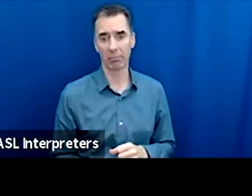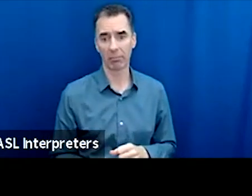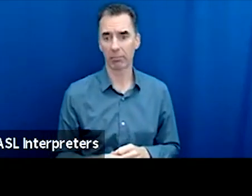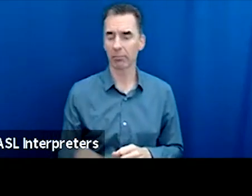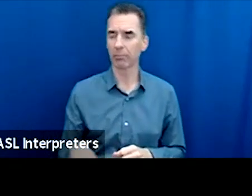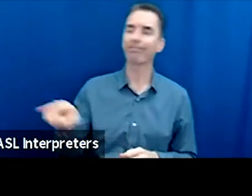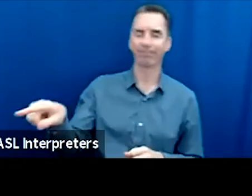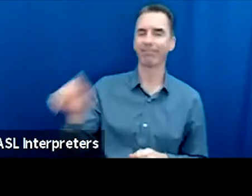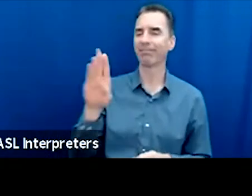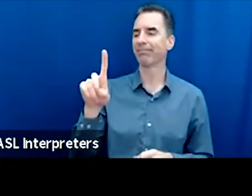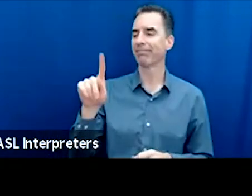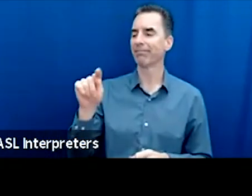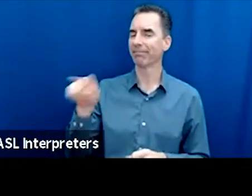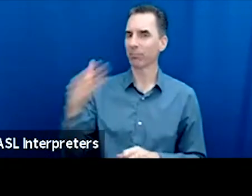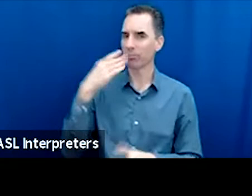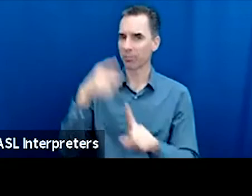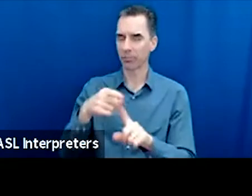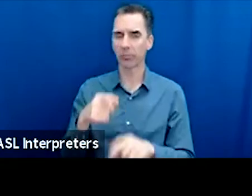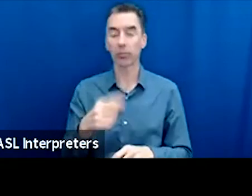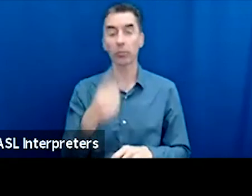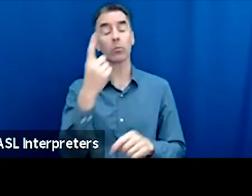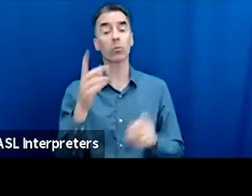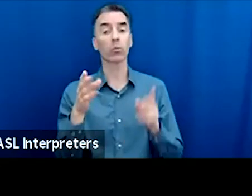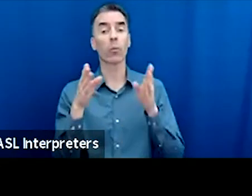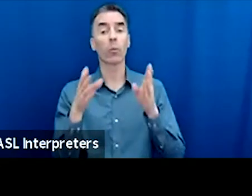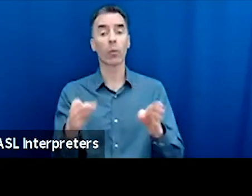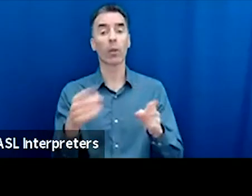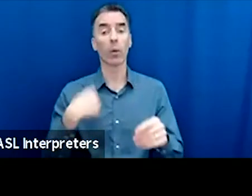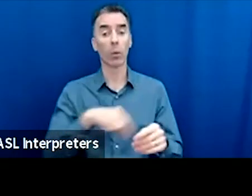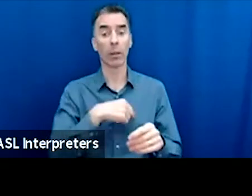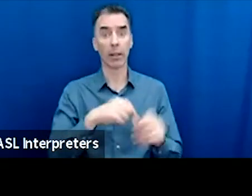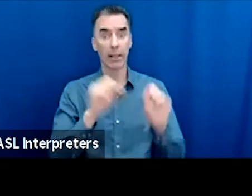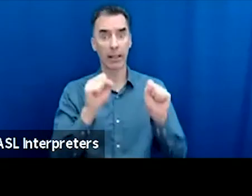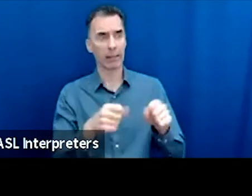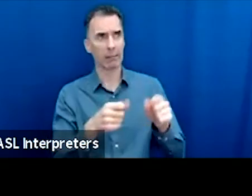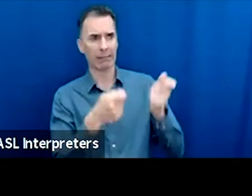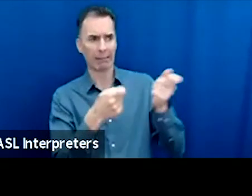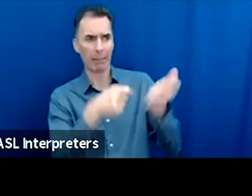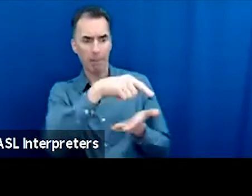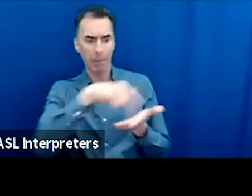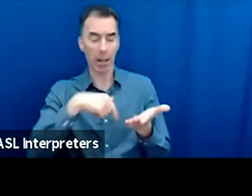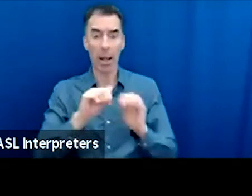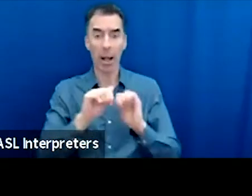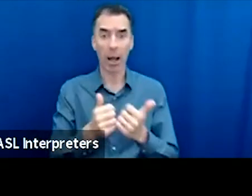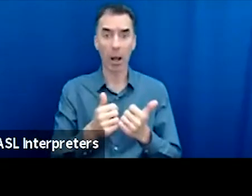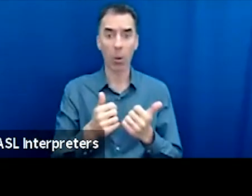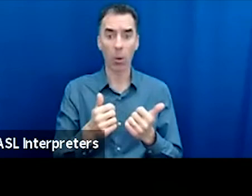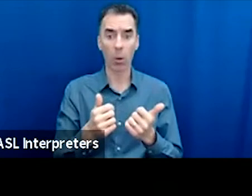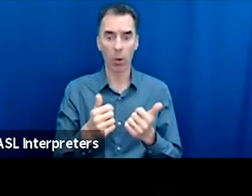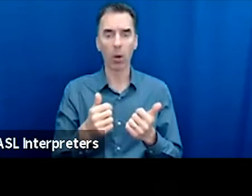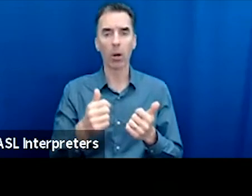Bernadette's point, one way that we can, one way that we're able to be compensated for our work is to be able to monetize the content that we